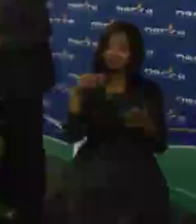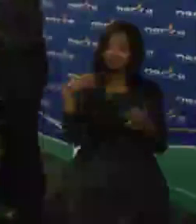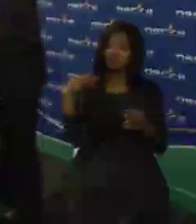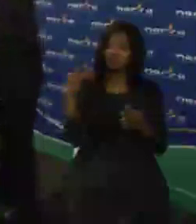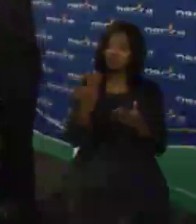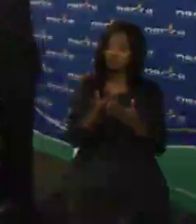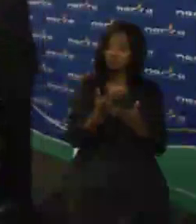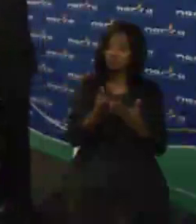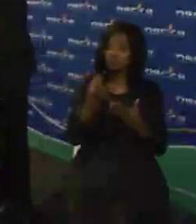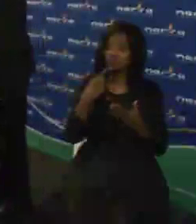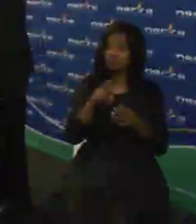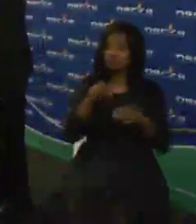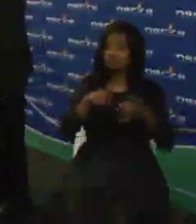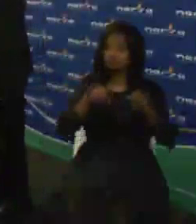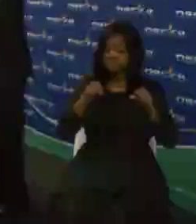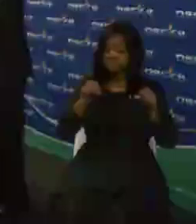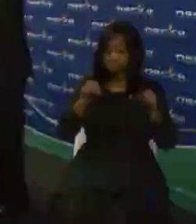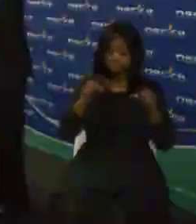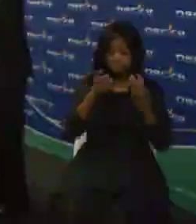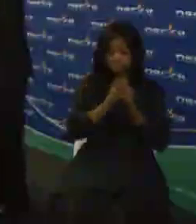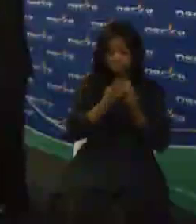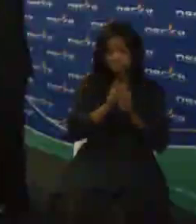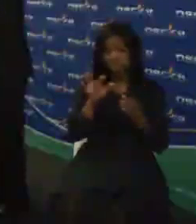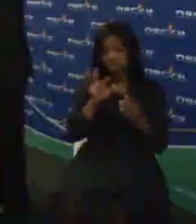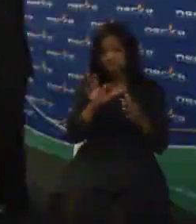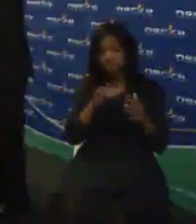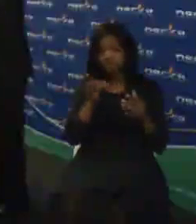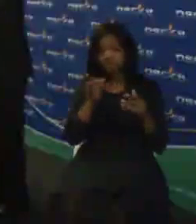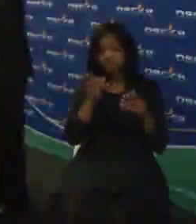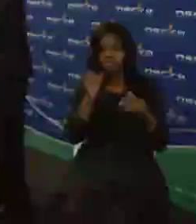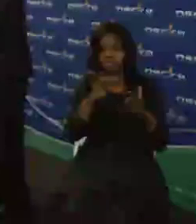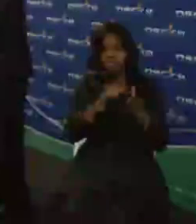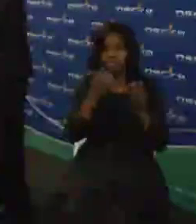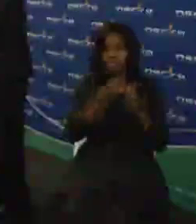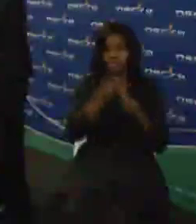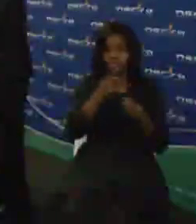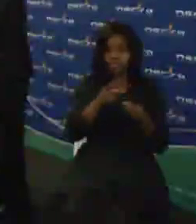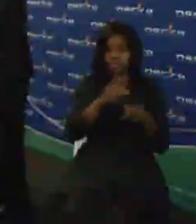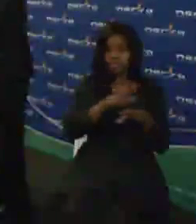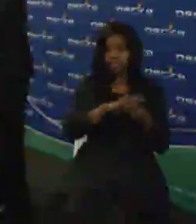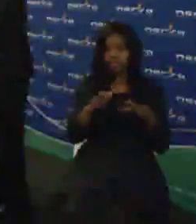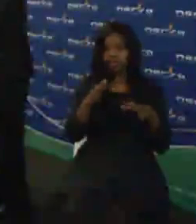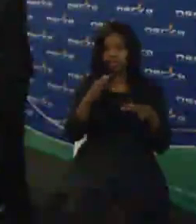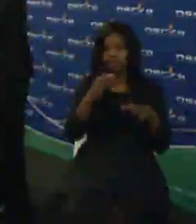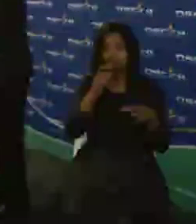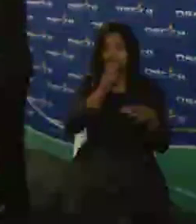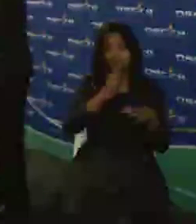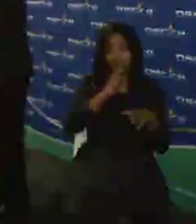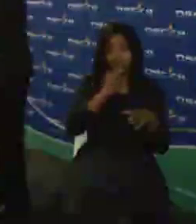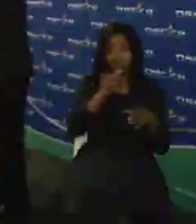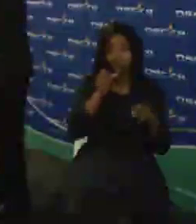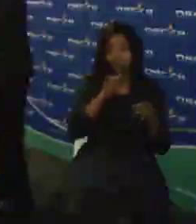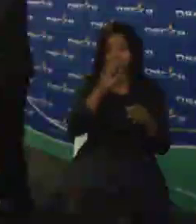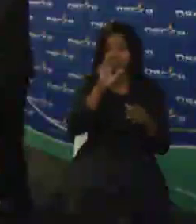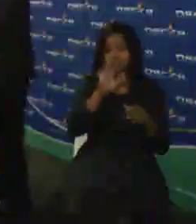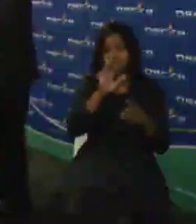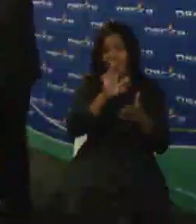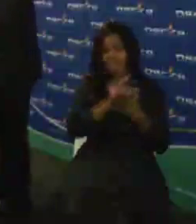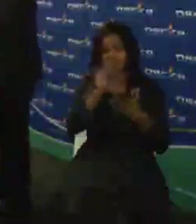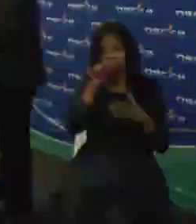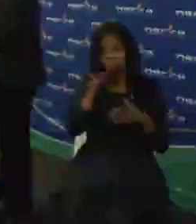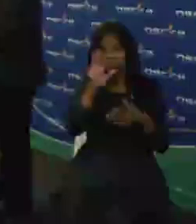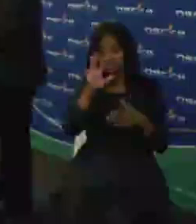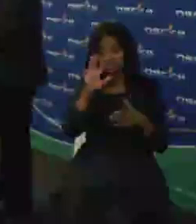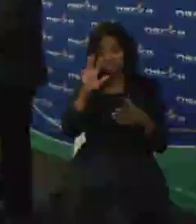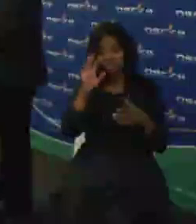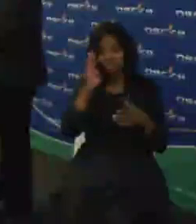a proposal from stakeholders that with the irregular expenditure of 19.9 billion